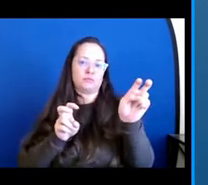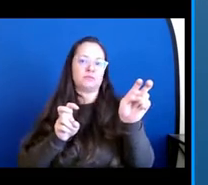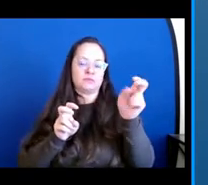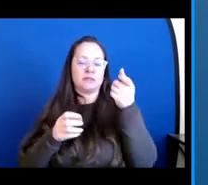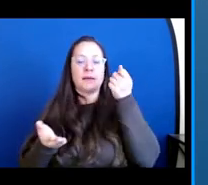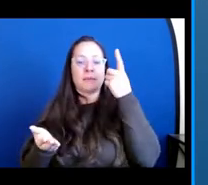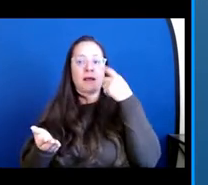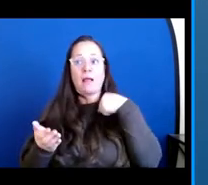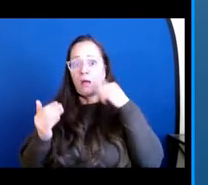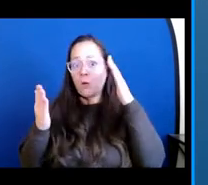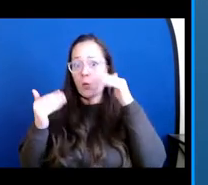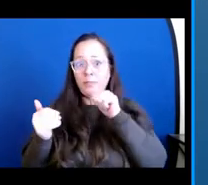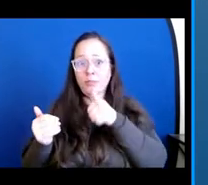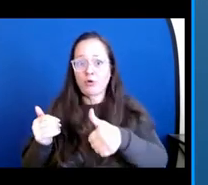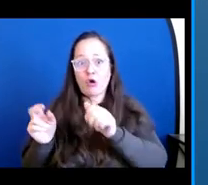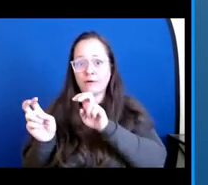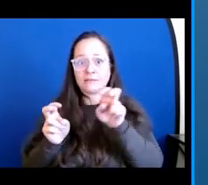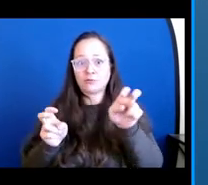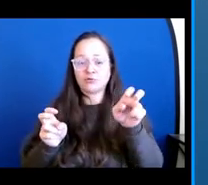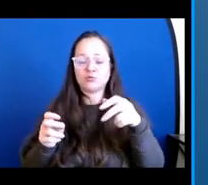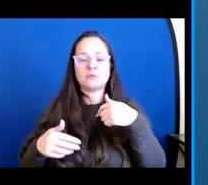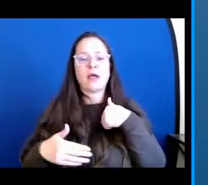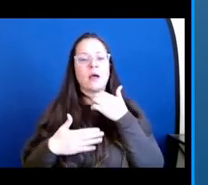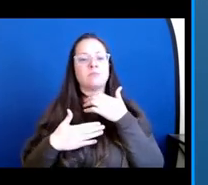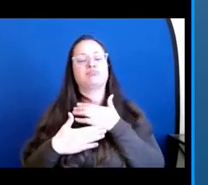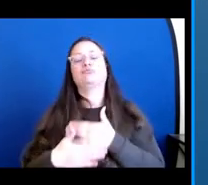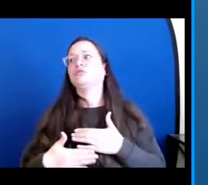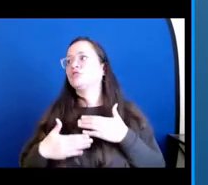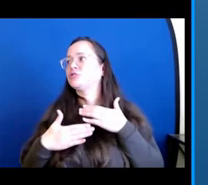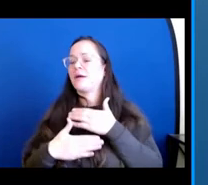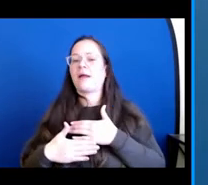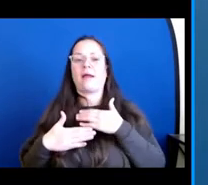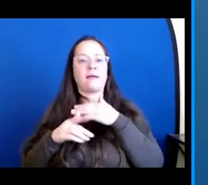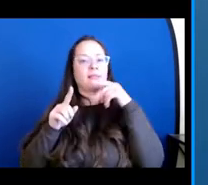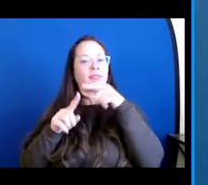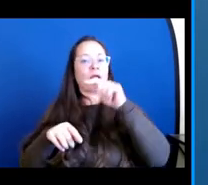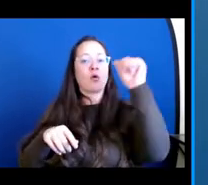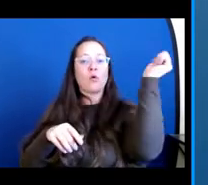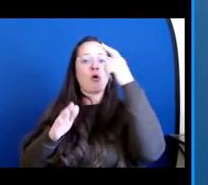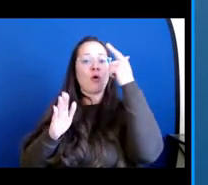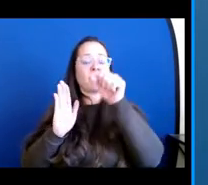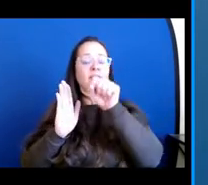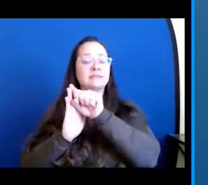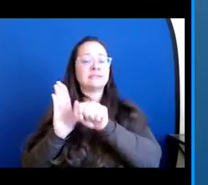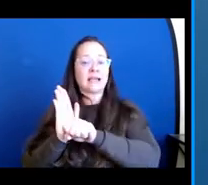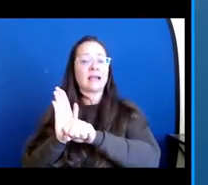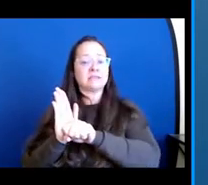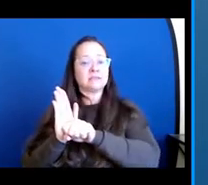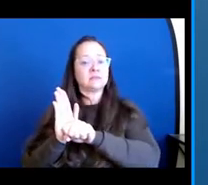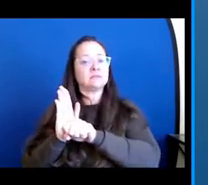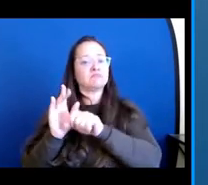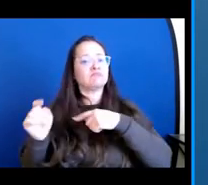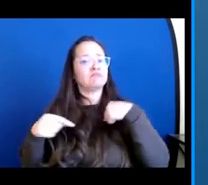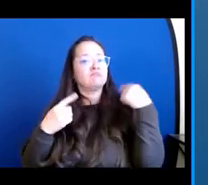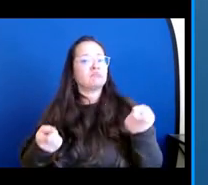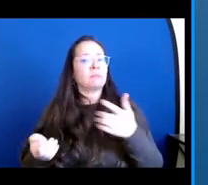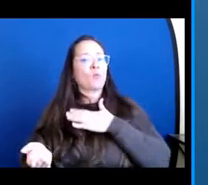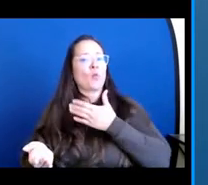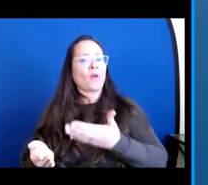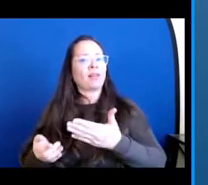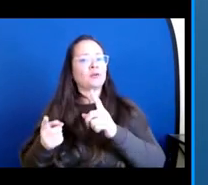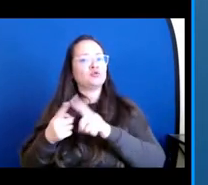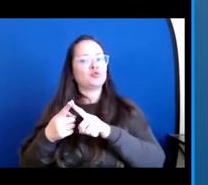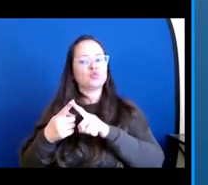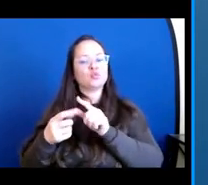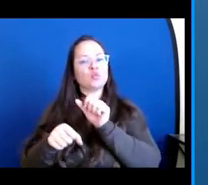there aren't I so appreciate the fact that almost every state has been willing to work within the parameters that